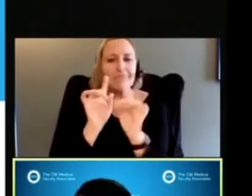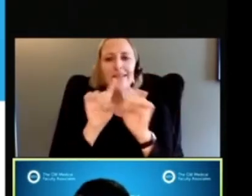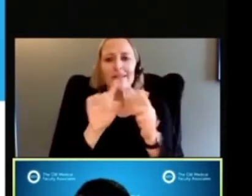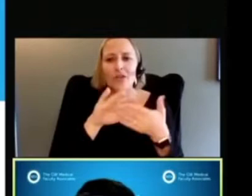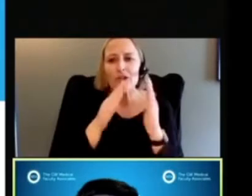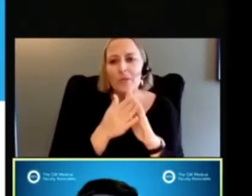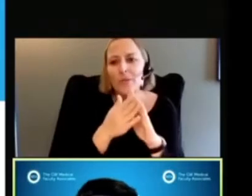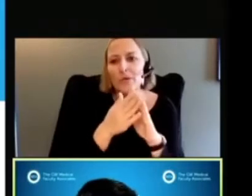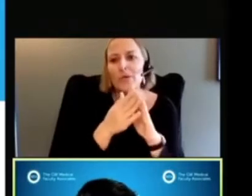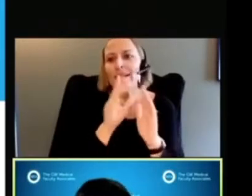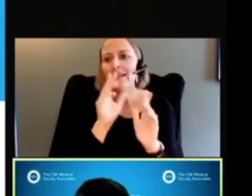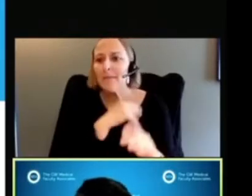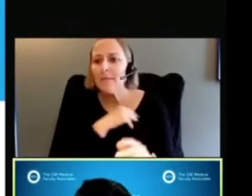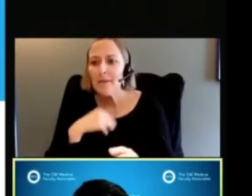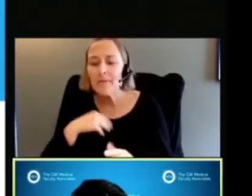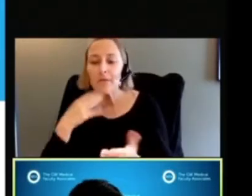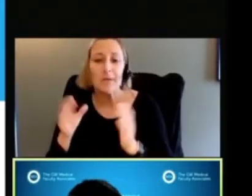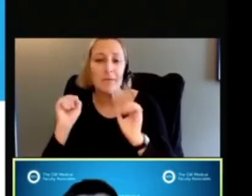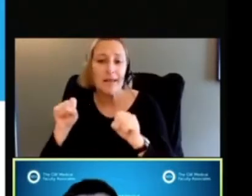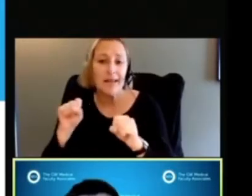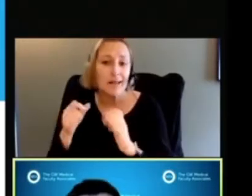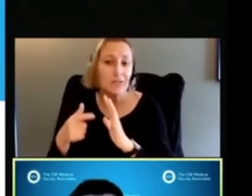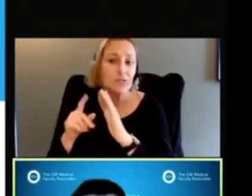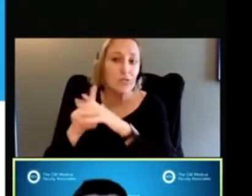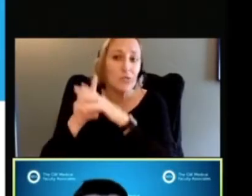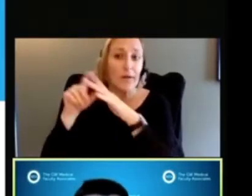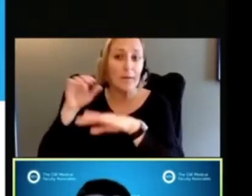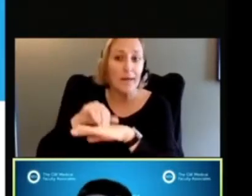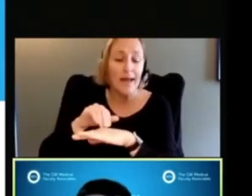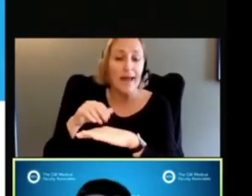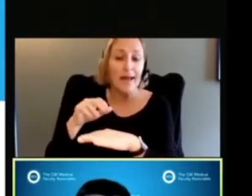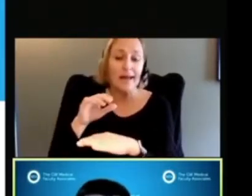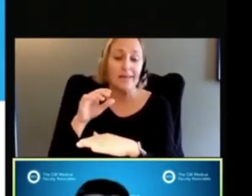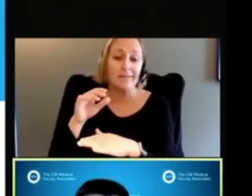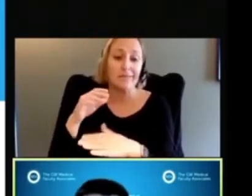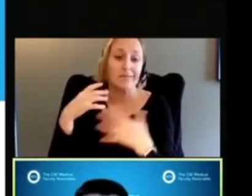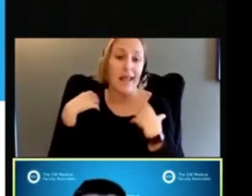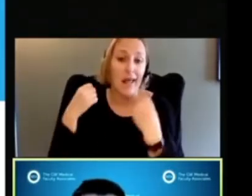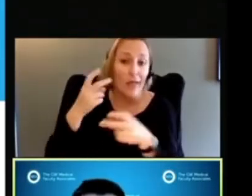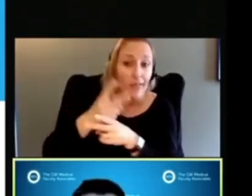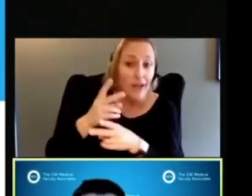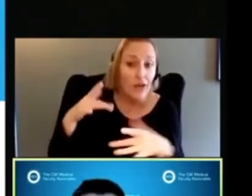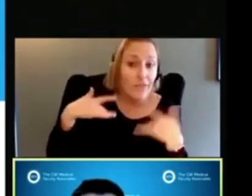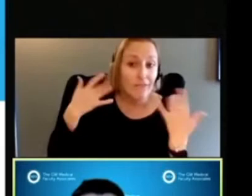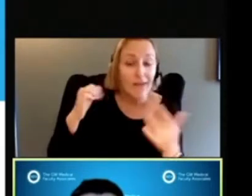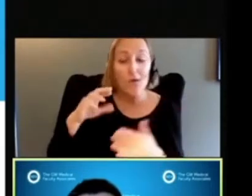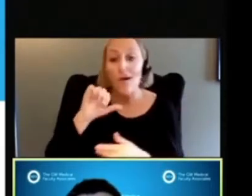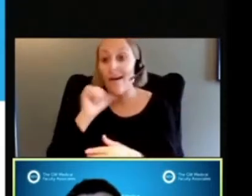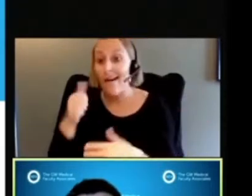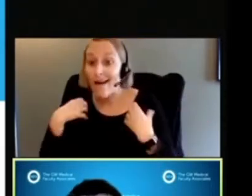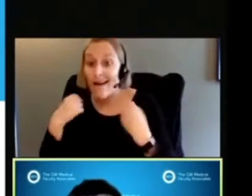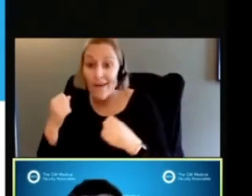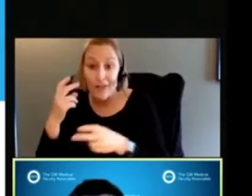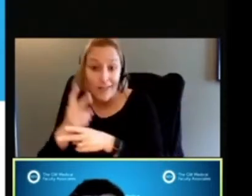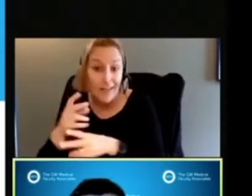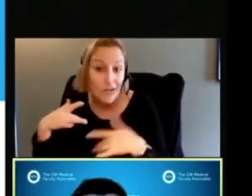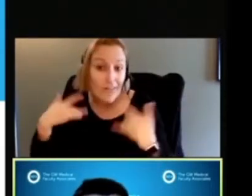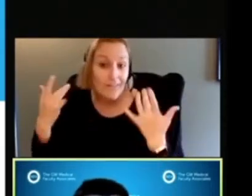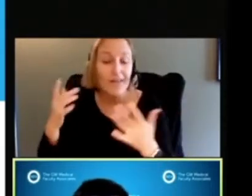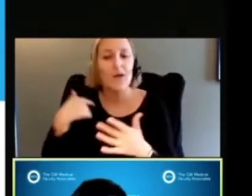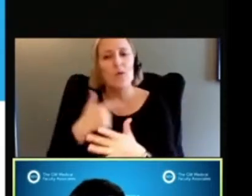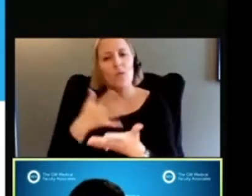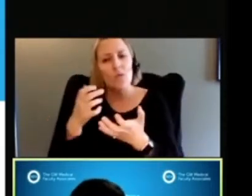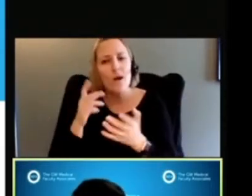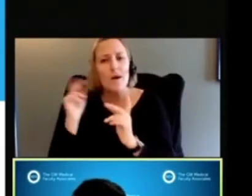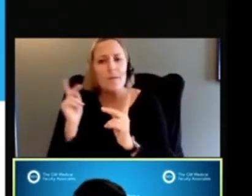health event or even a non-health but community event, we really wanted people who are comfortable to go and